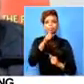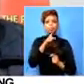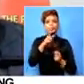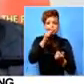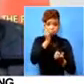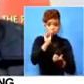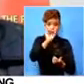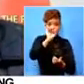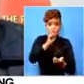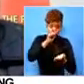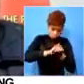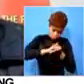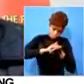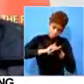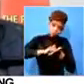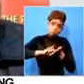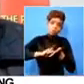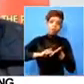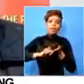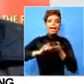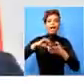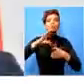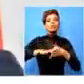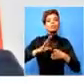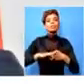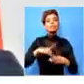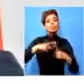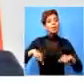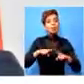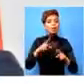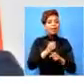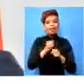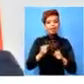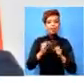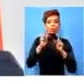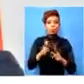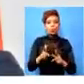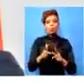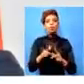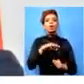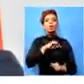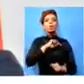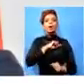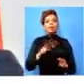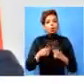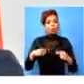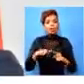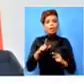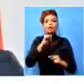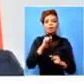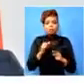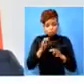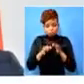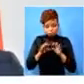down. The reason why we will never go it alone is because we are not a party only of